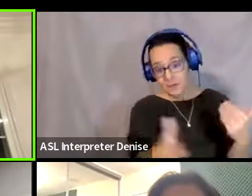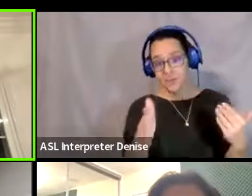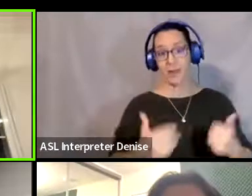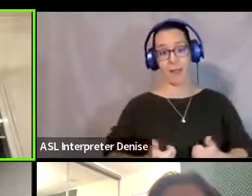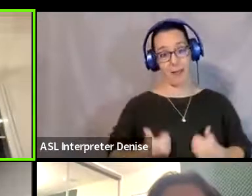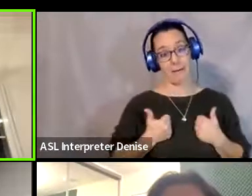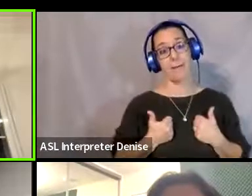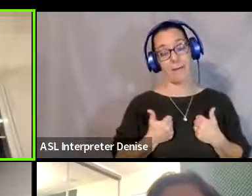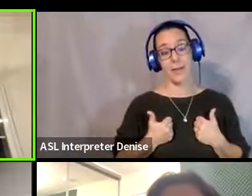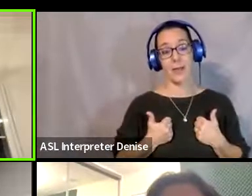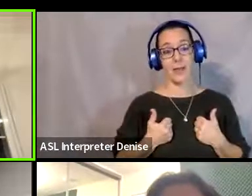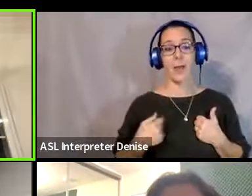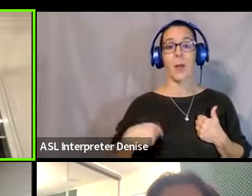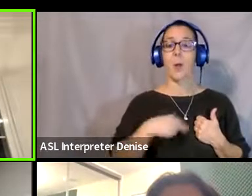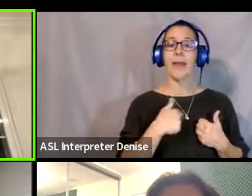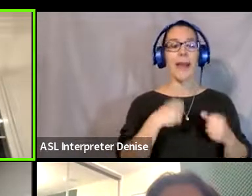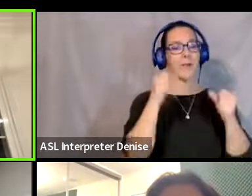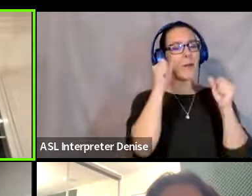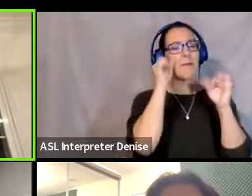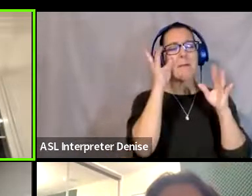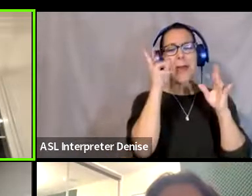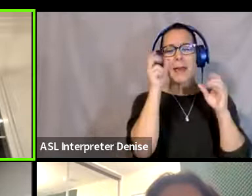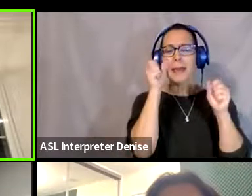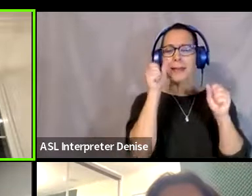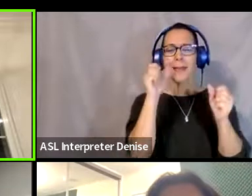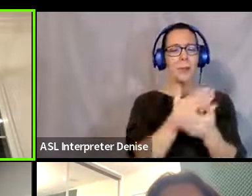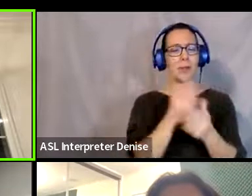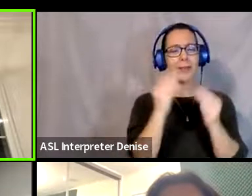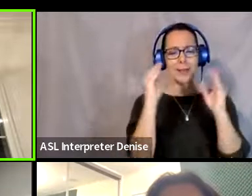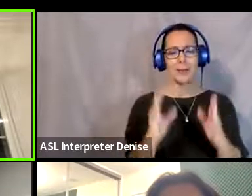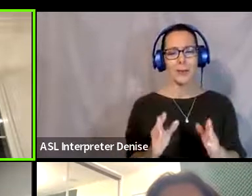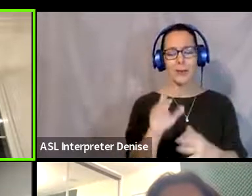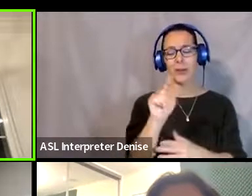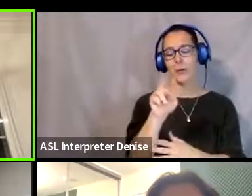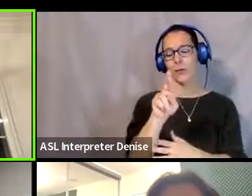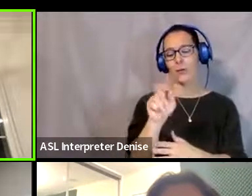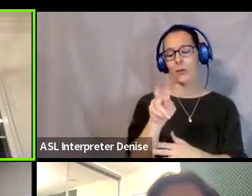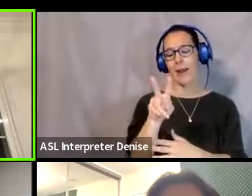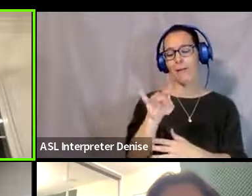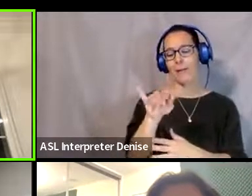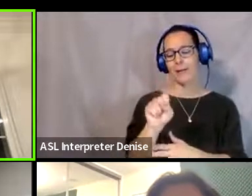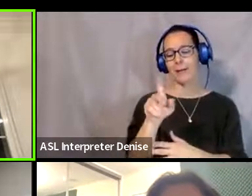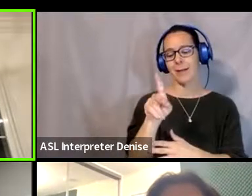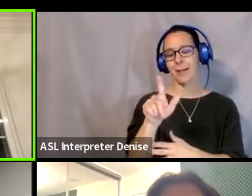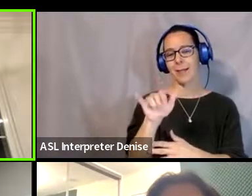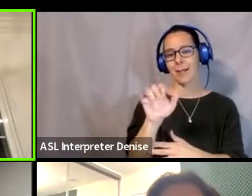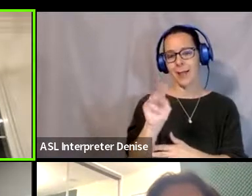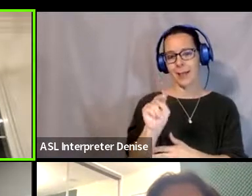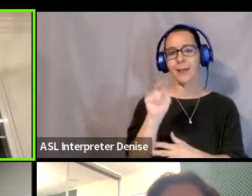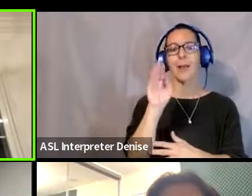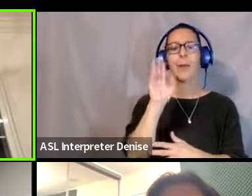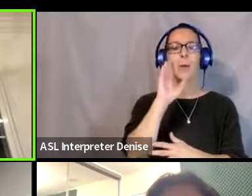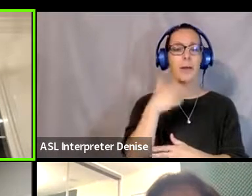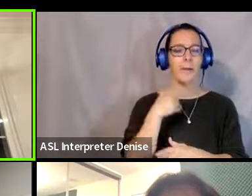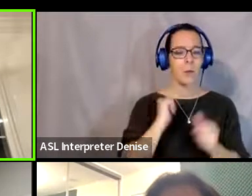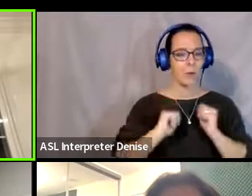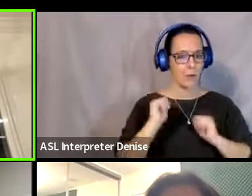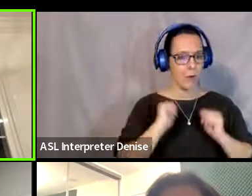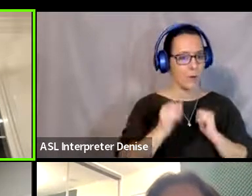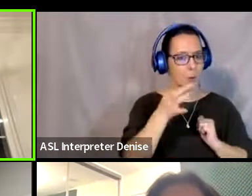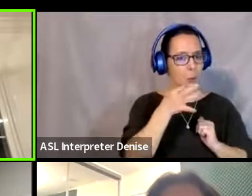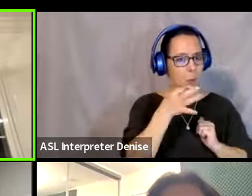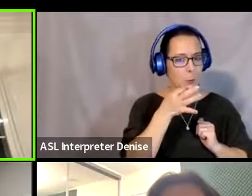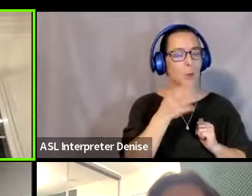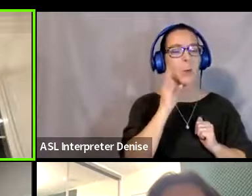have an amazing music teacher, Mr. Travis Klein. They're going to have a performance that's coming up soon. We'll have more information out to our